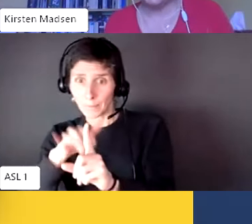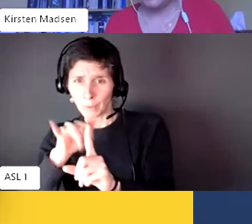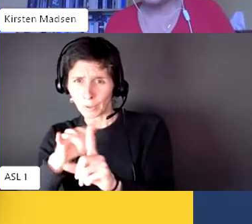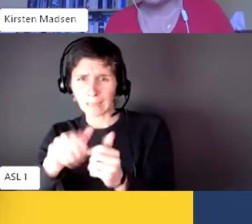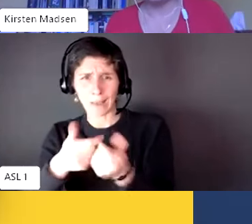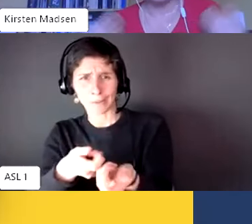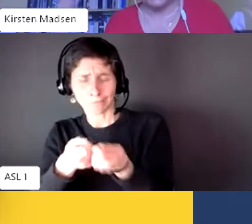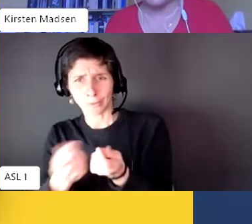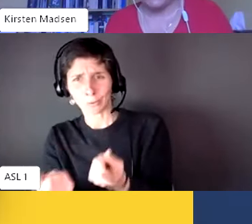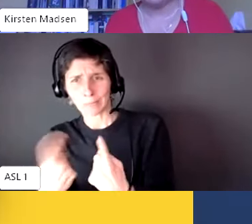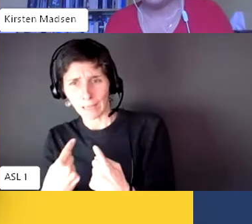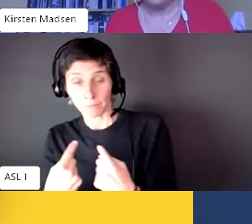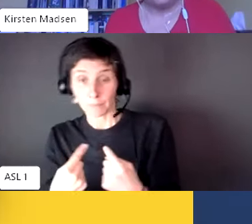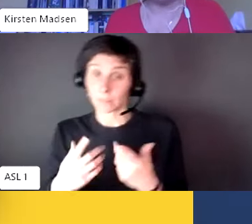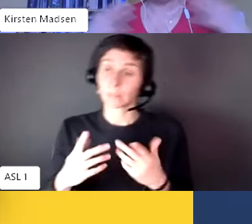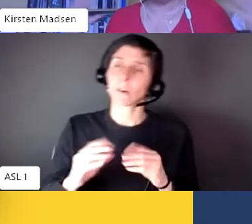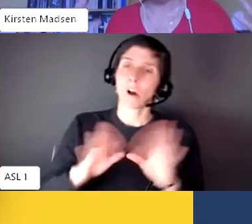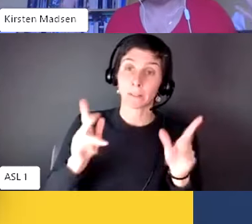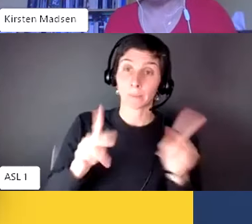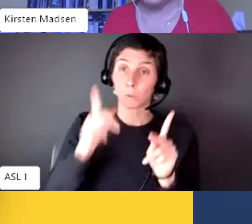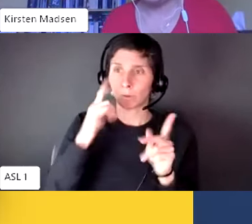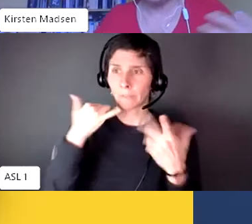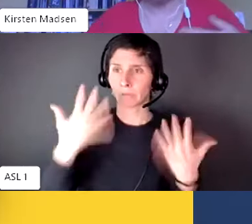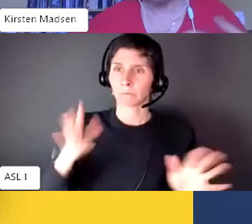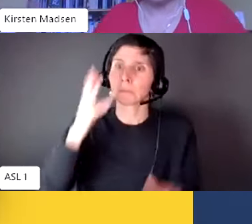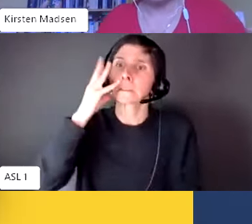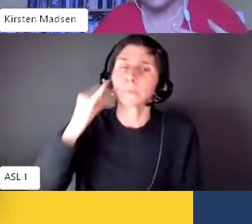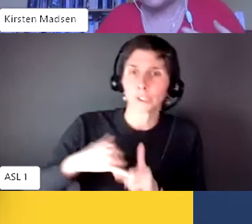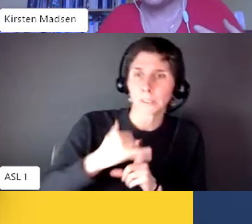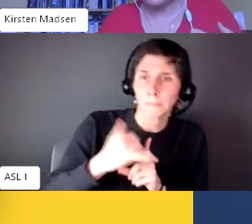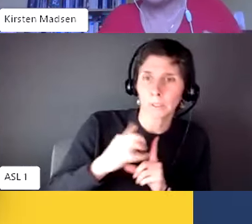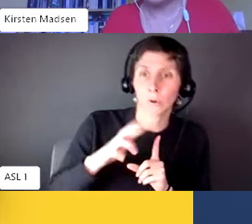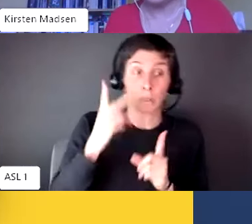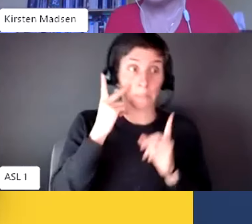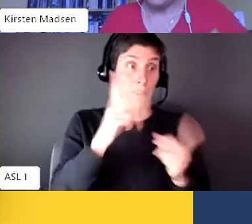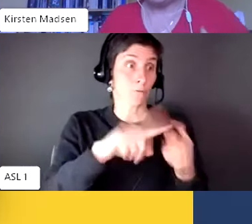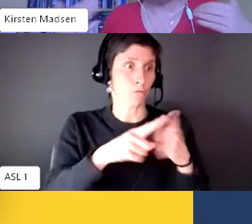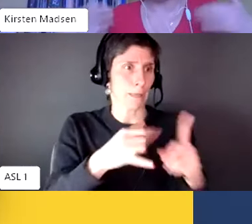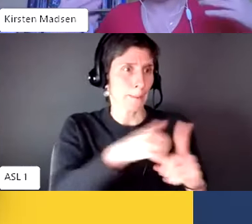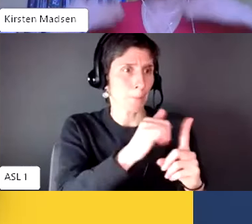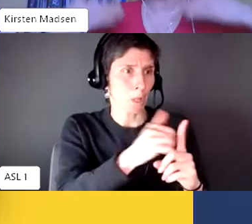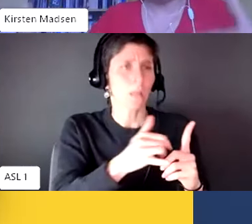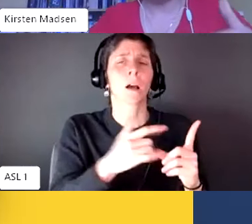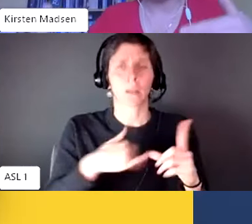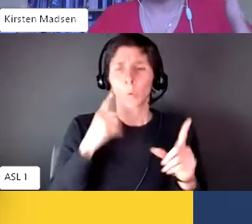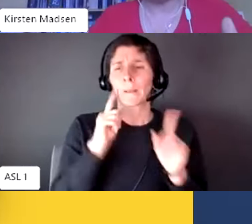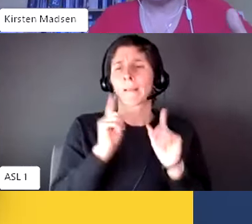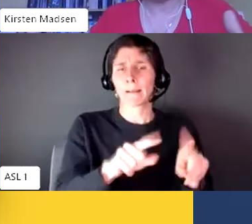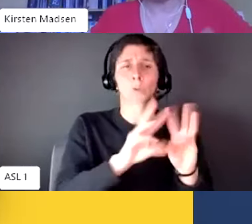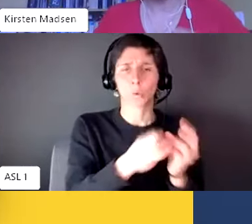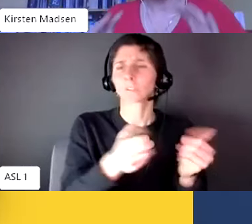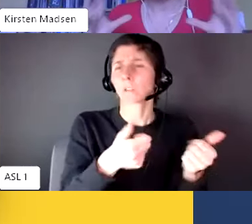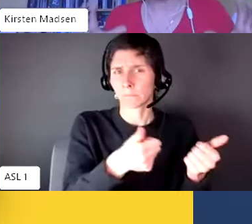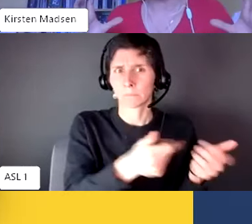the target are going to come, or people who are upset about it because their friend is being bullied, but people who are engaging in the